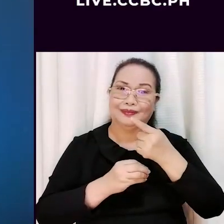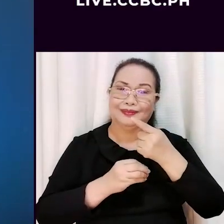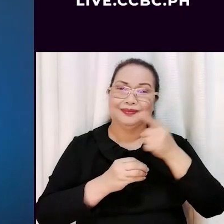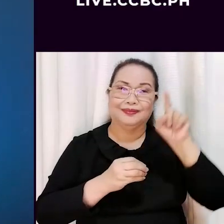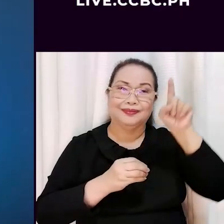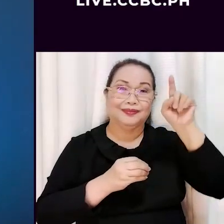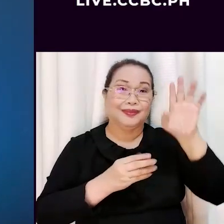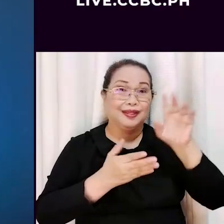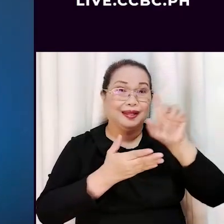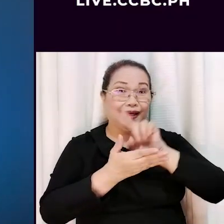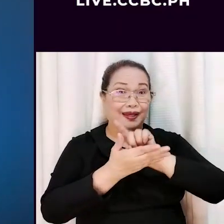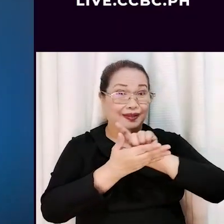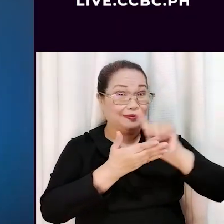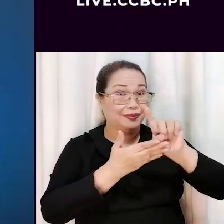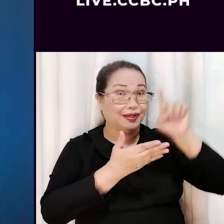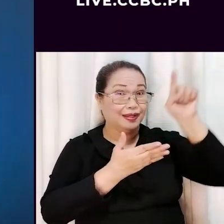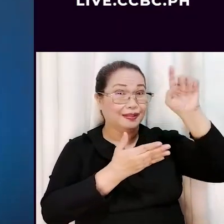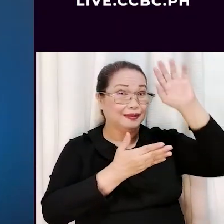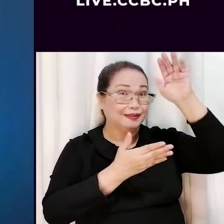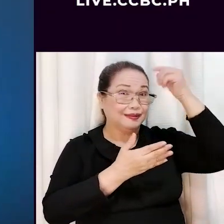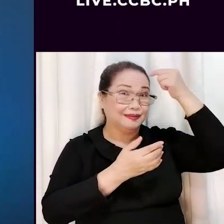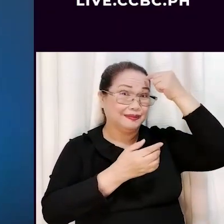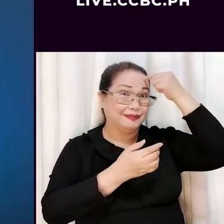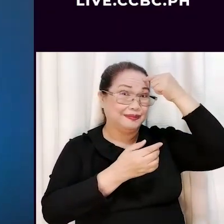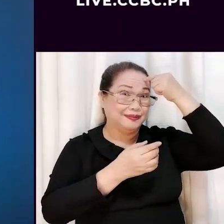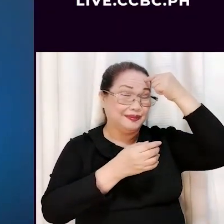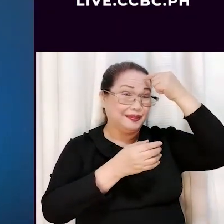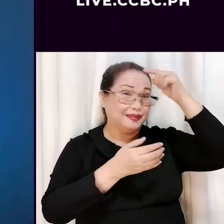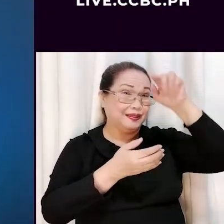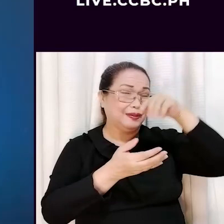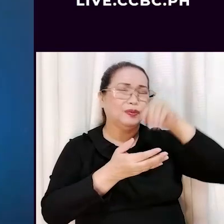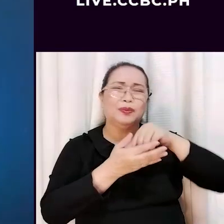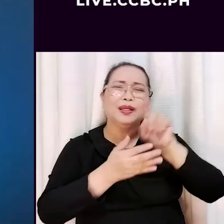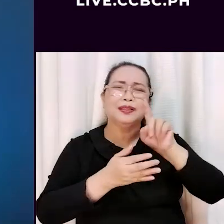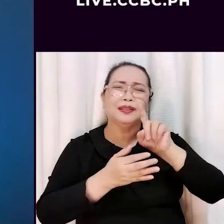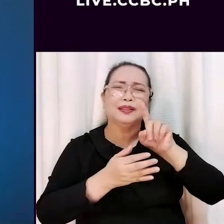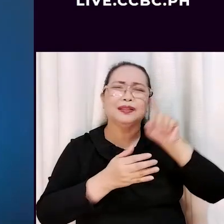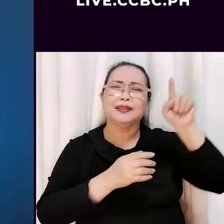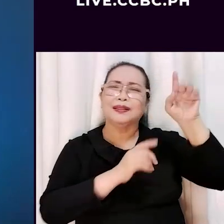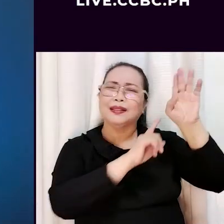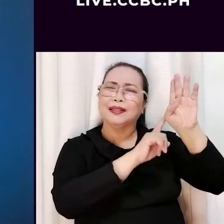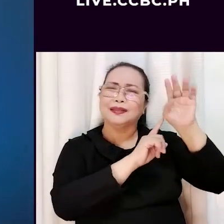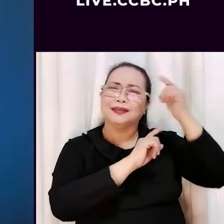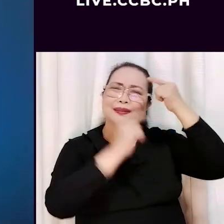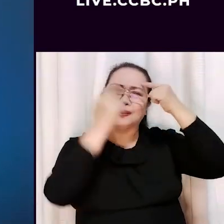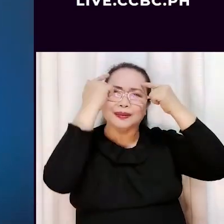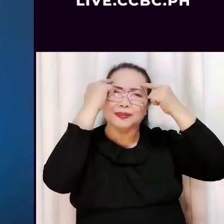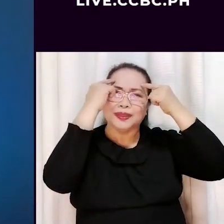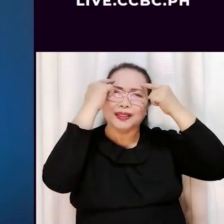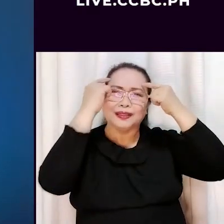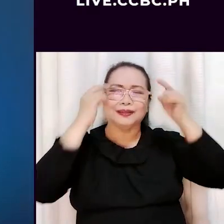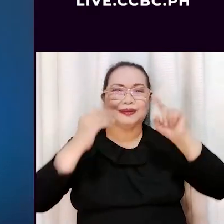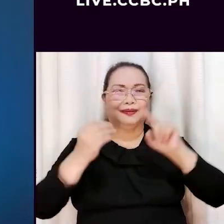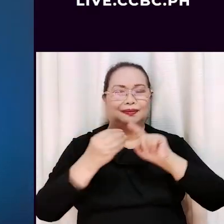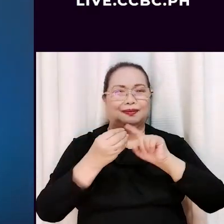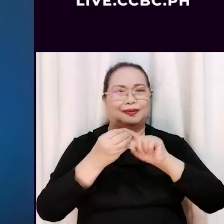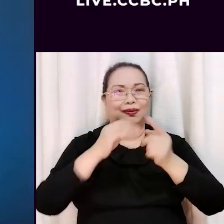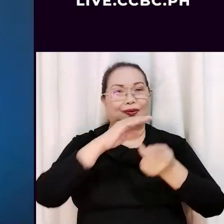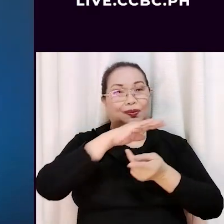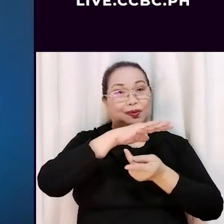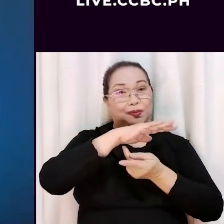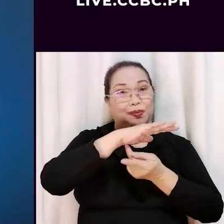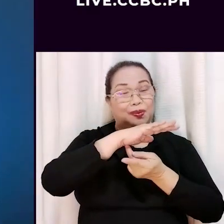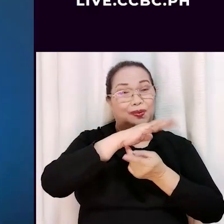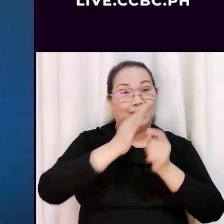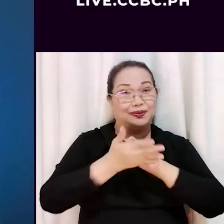divine mindset. Okay, here, the divine mindset. What is the divine mindset? Well, Paul tells us about this in